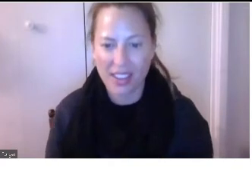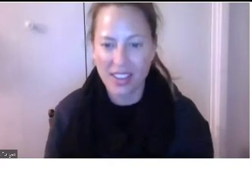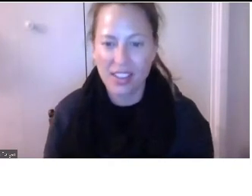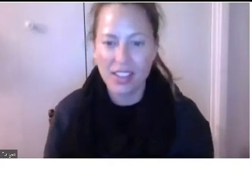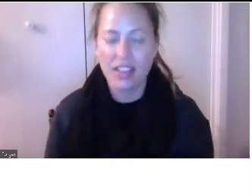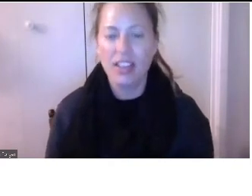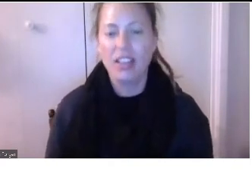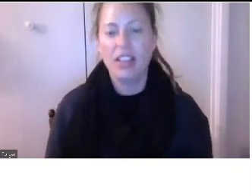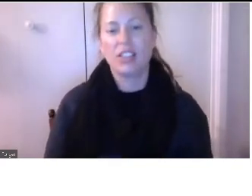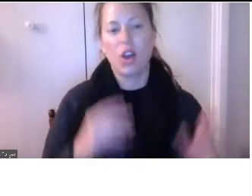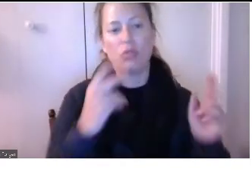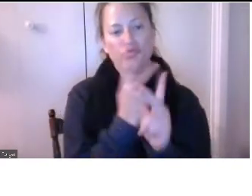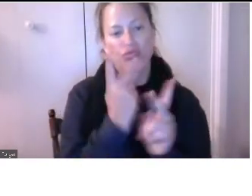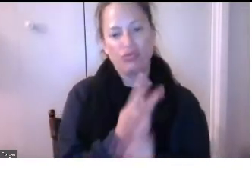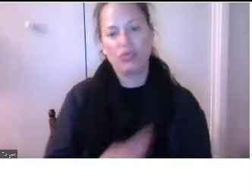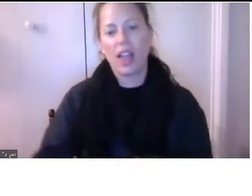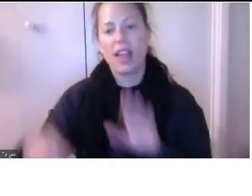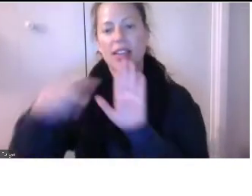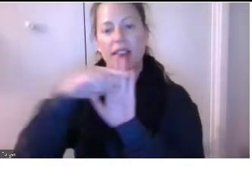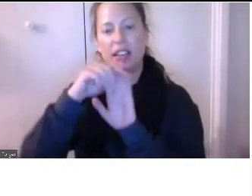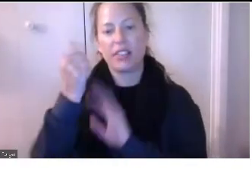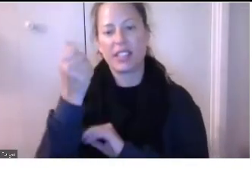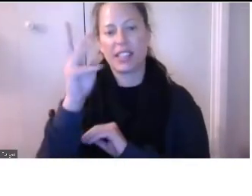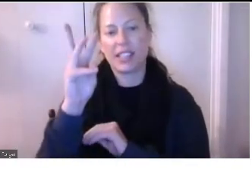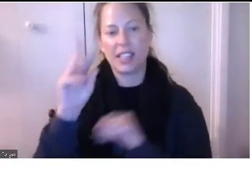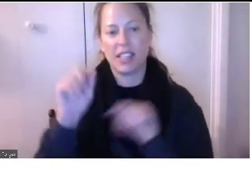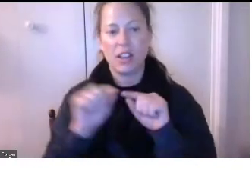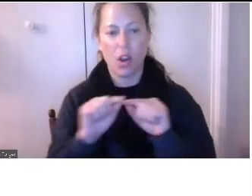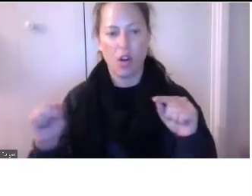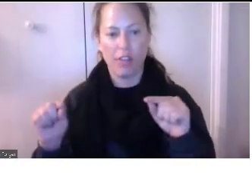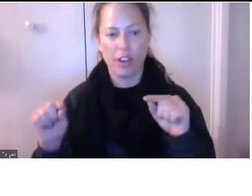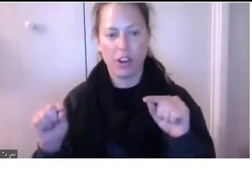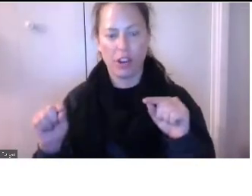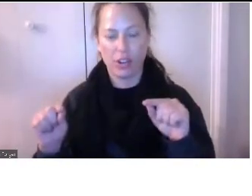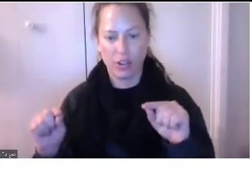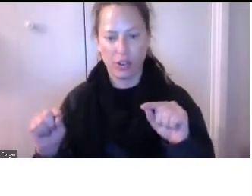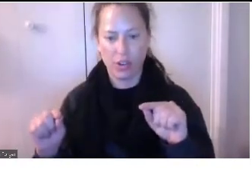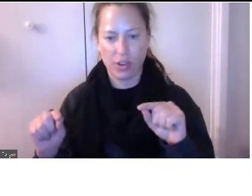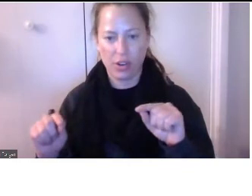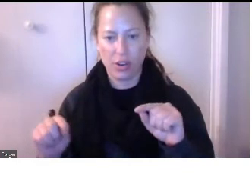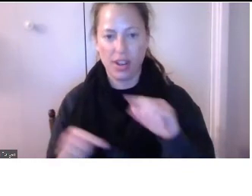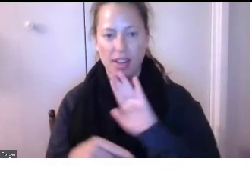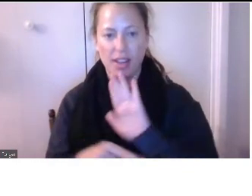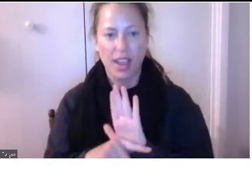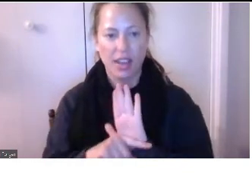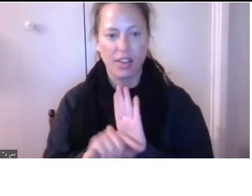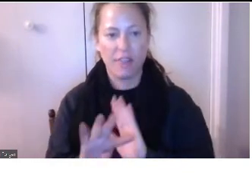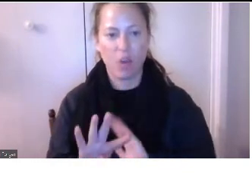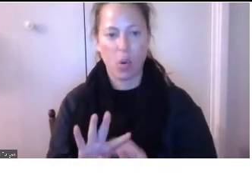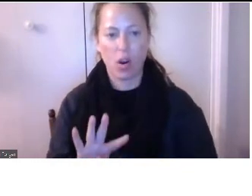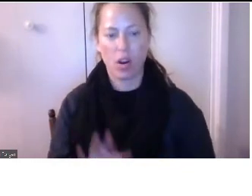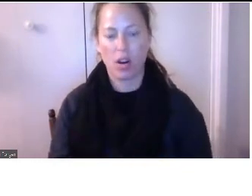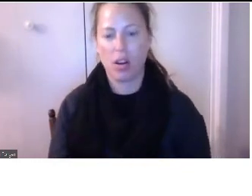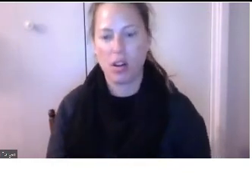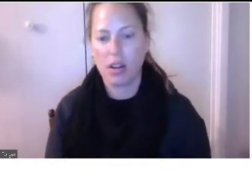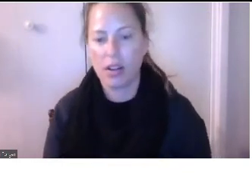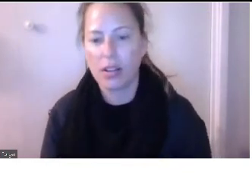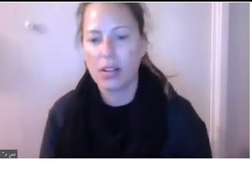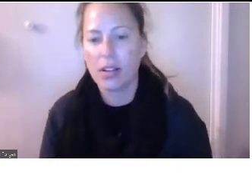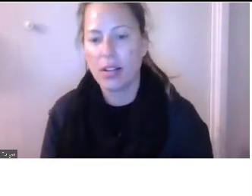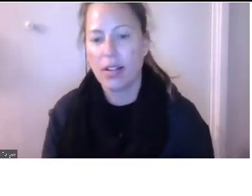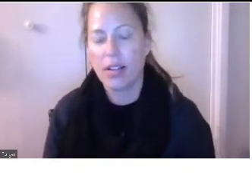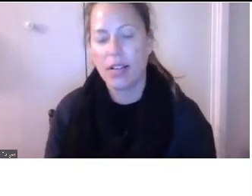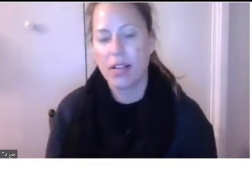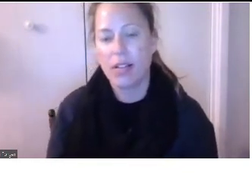16 over, and that's going to make positive. So that'll be negative 4, because that would be negative